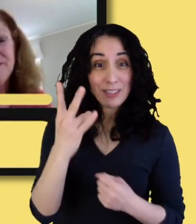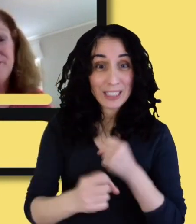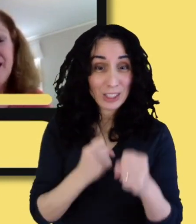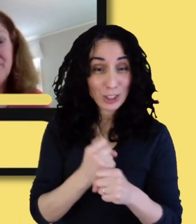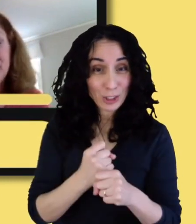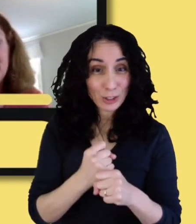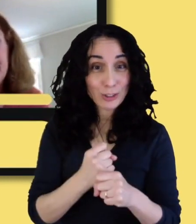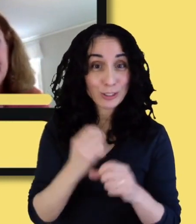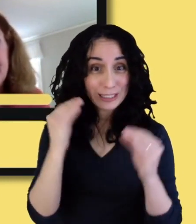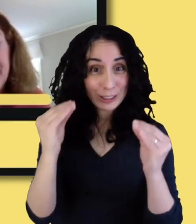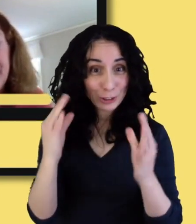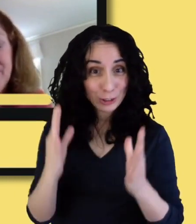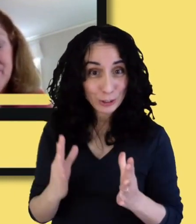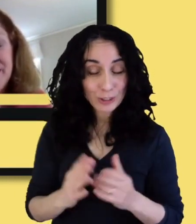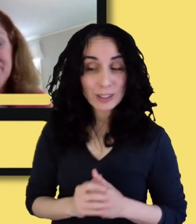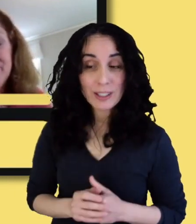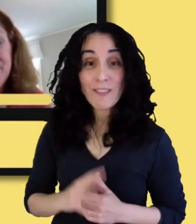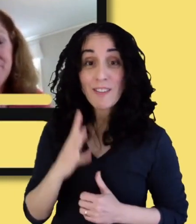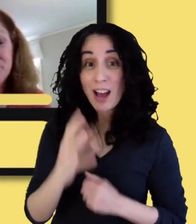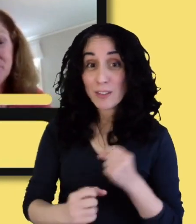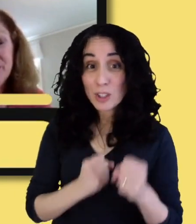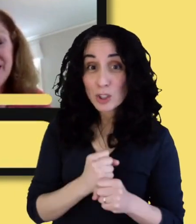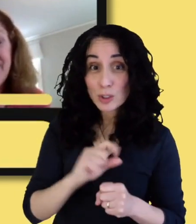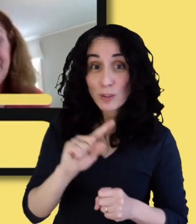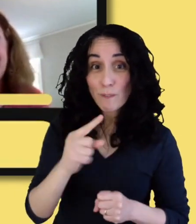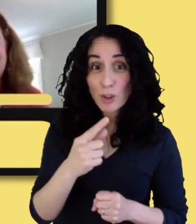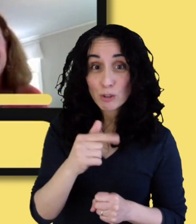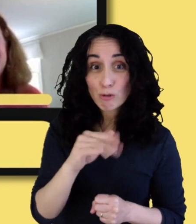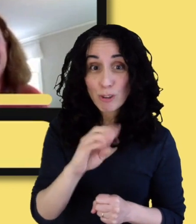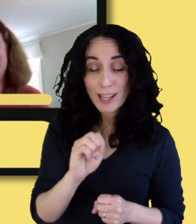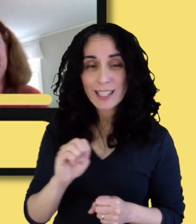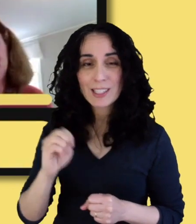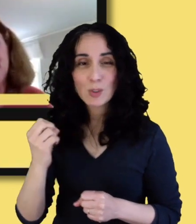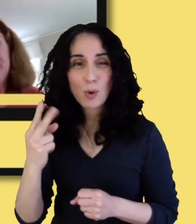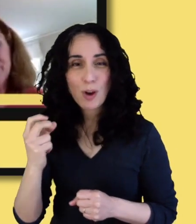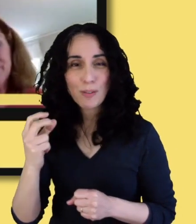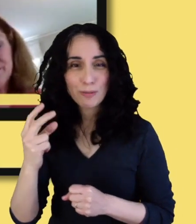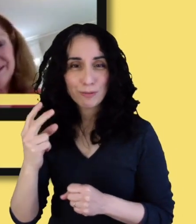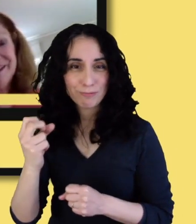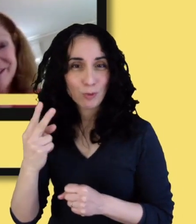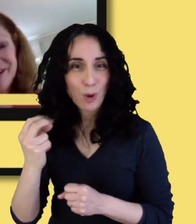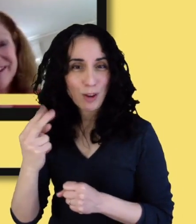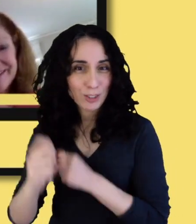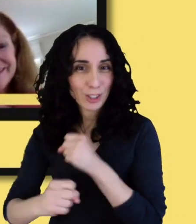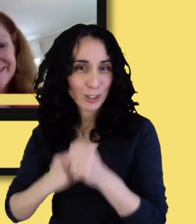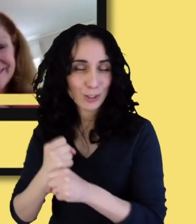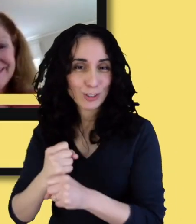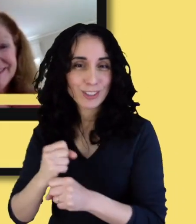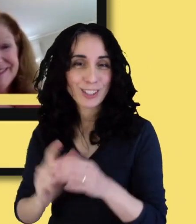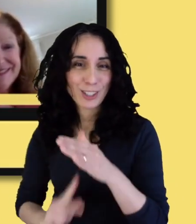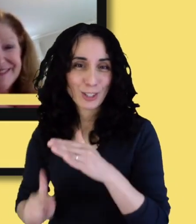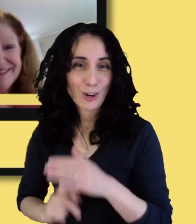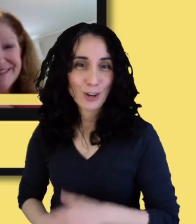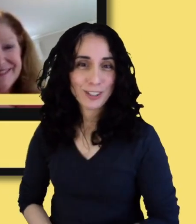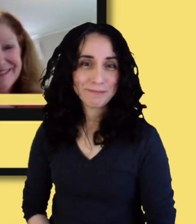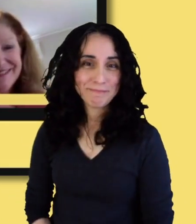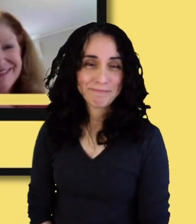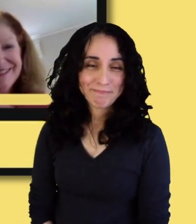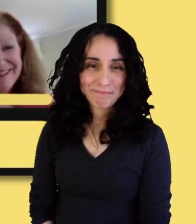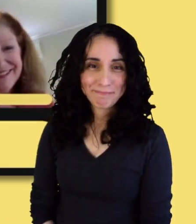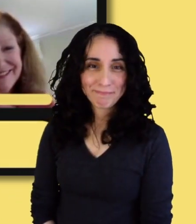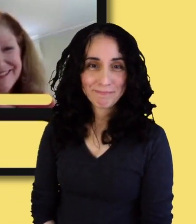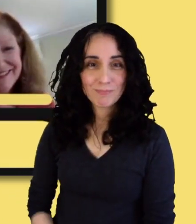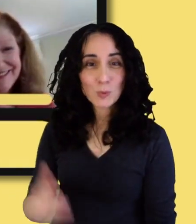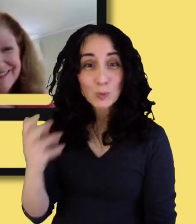teacher. I had 5 years in first grade, and then now it's been 12 years in kindergarten. That's amazing. I think